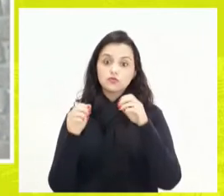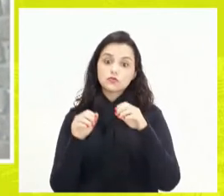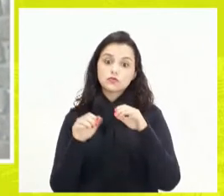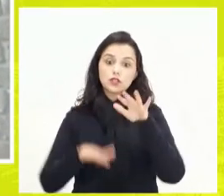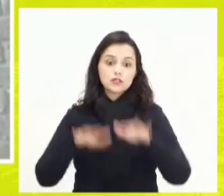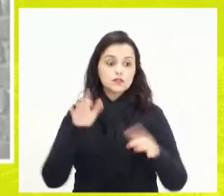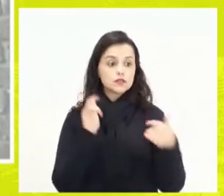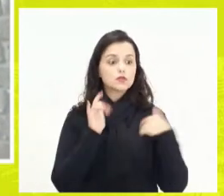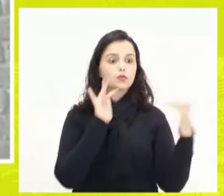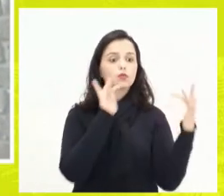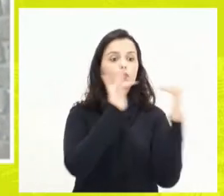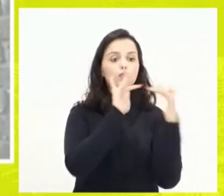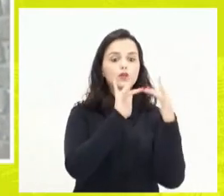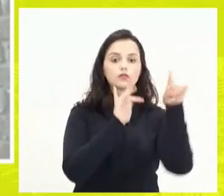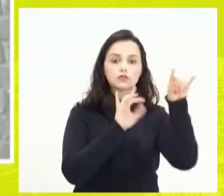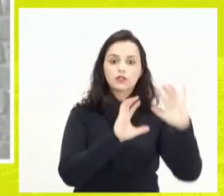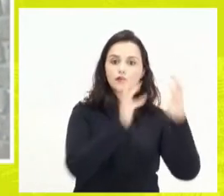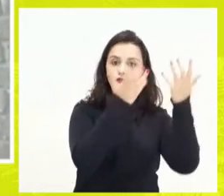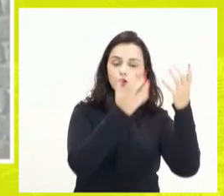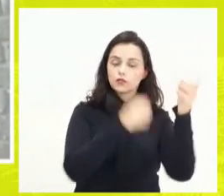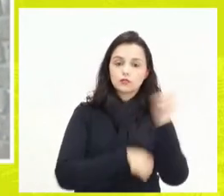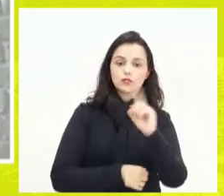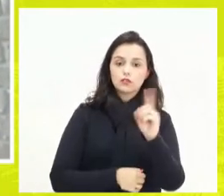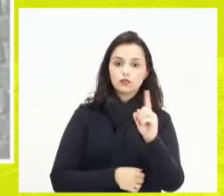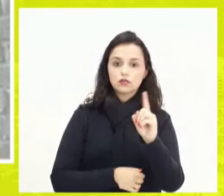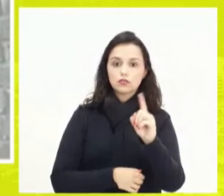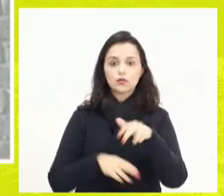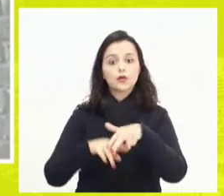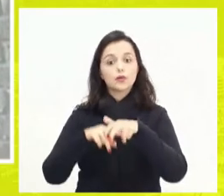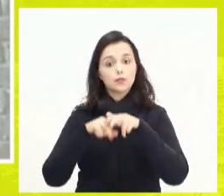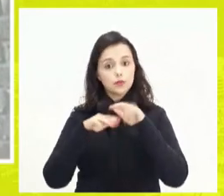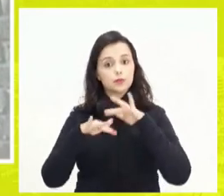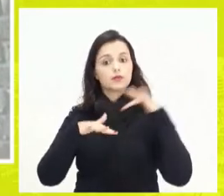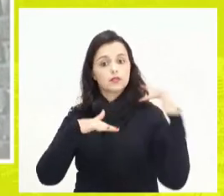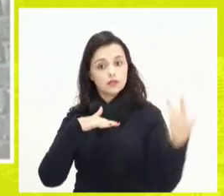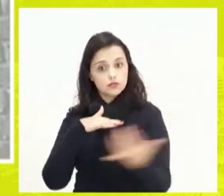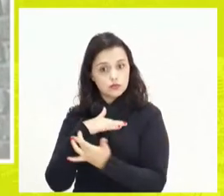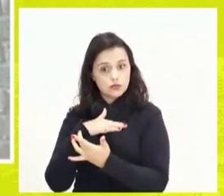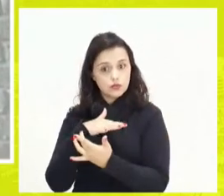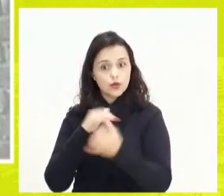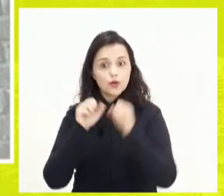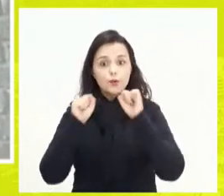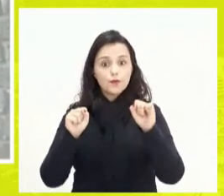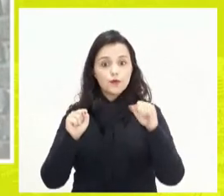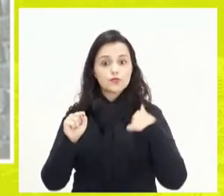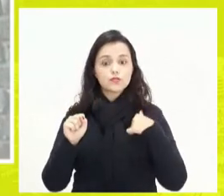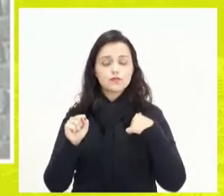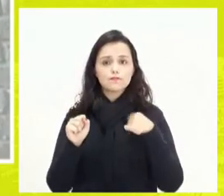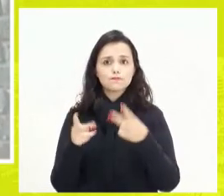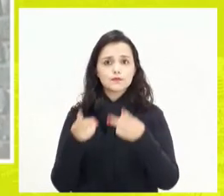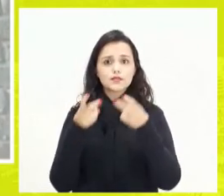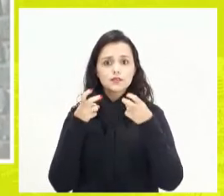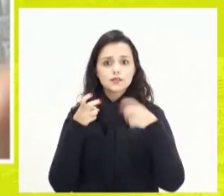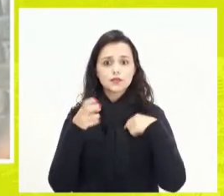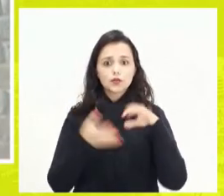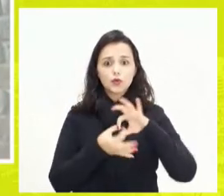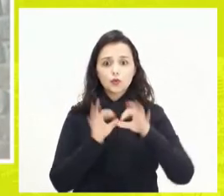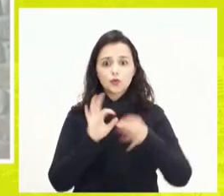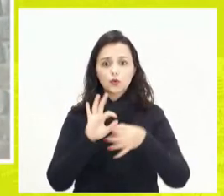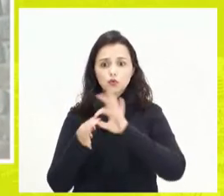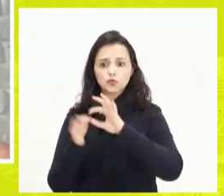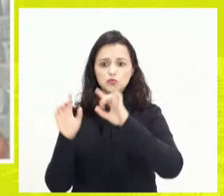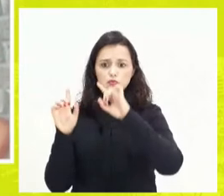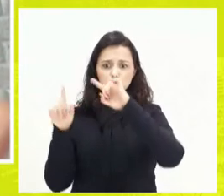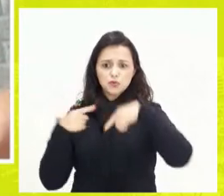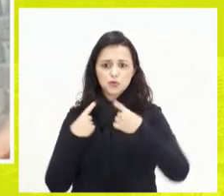event that can be traumatic through social media i can also see myself professionally in the context of